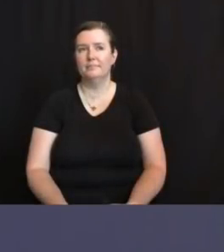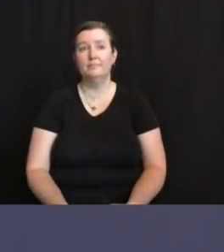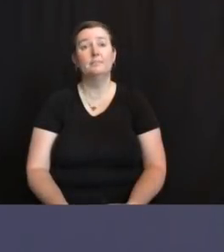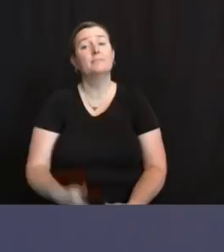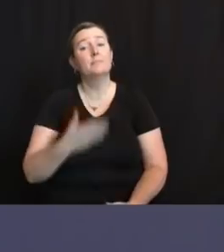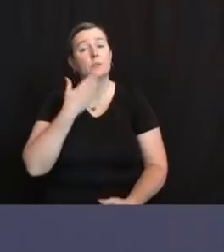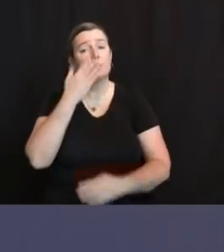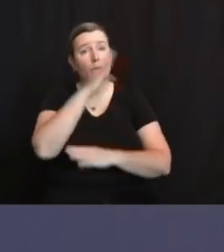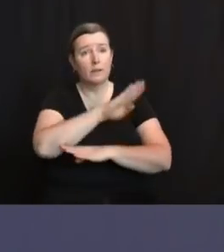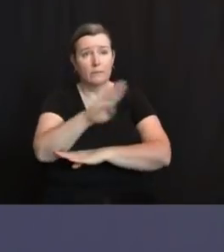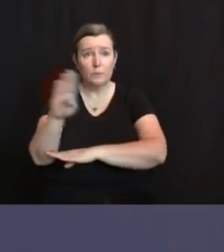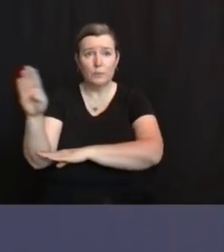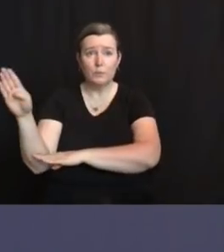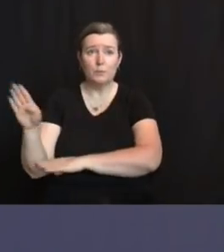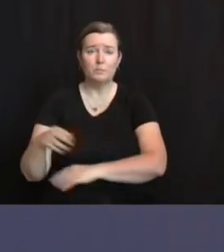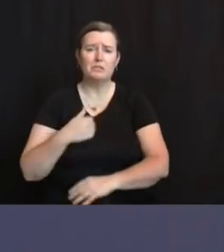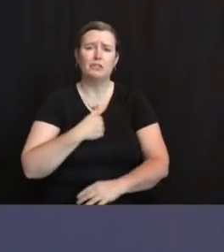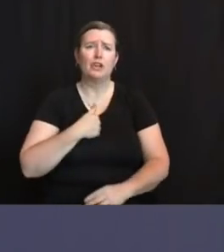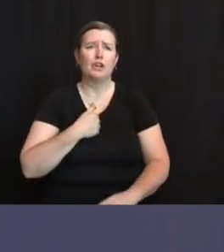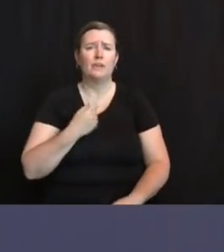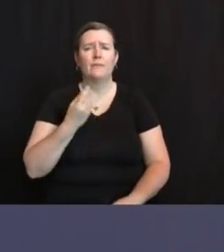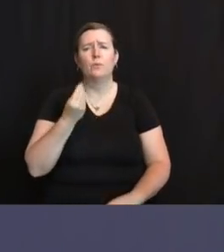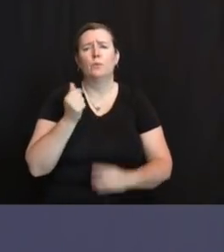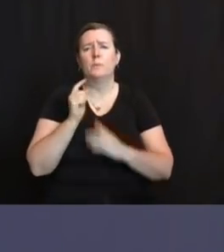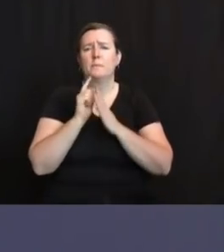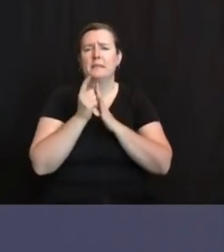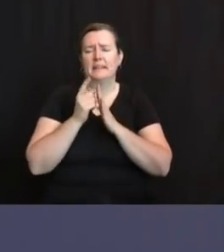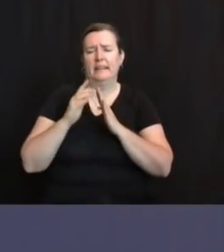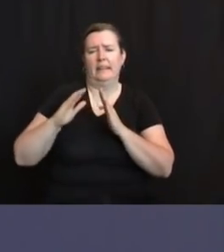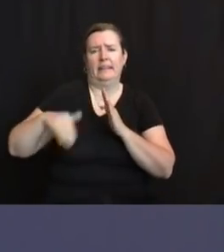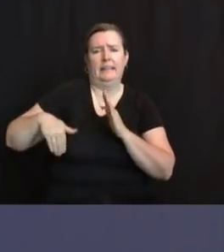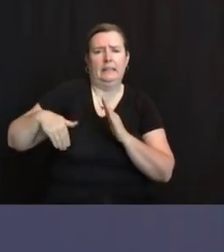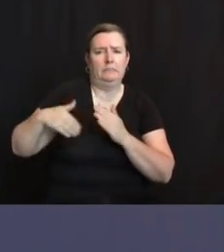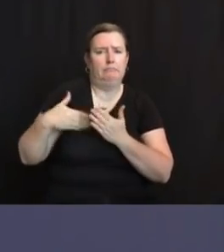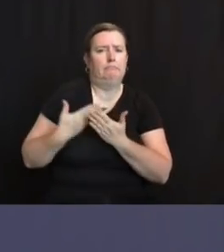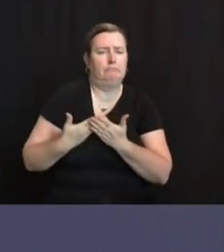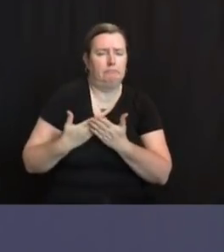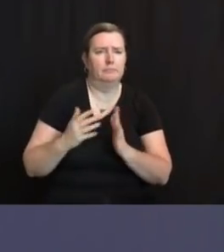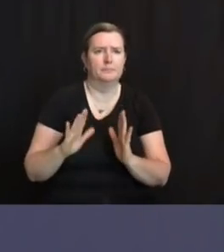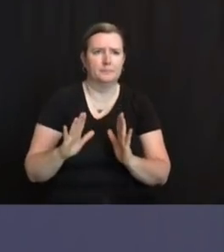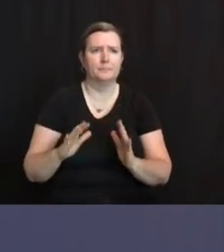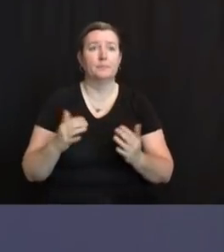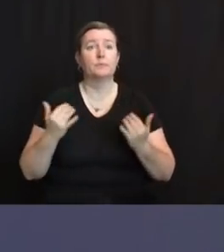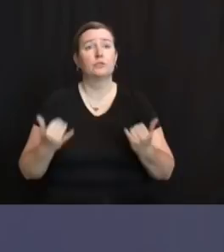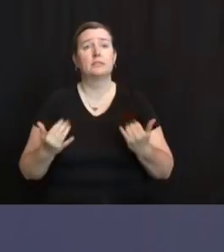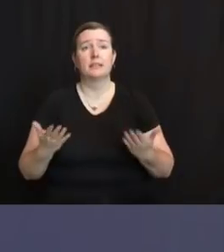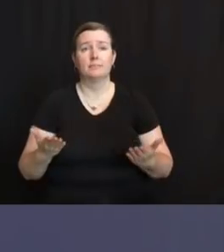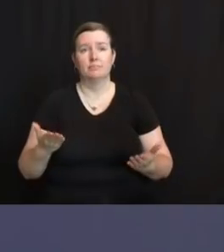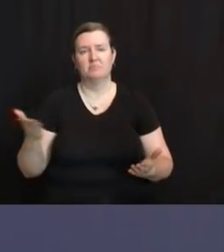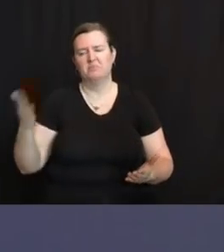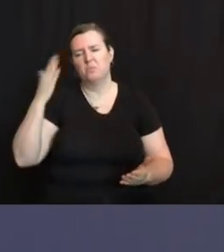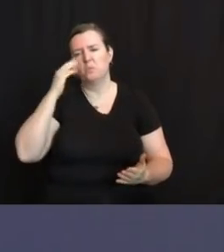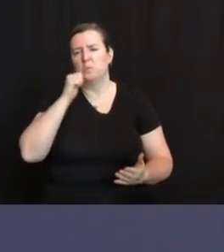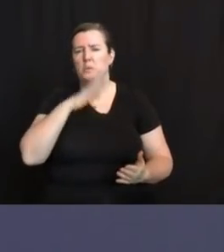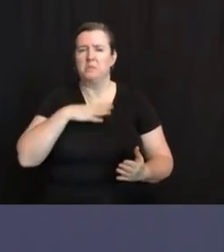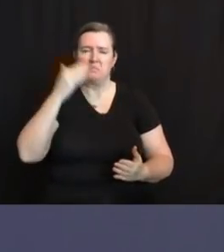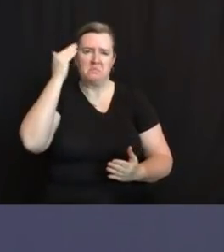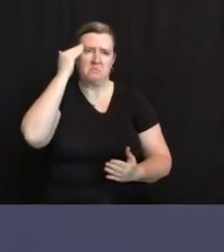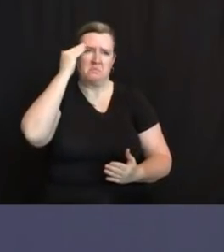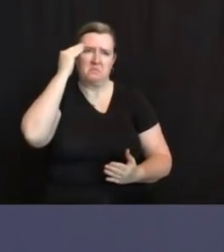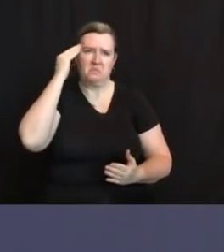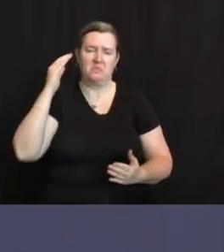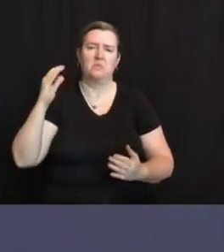Good afternoon. Sorry to be a couple minutes behind. With me today to my right, the woman who needs no introduction, the Commissioner of the Department of Health,